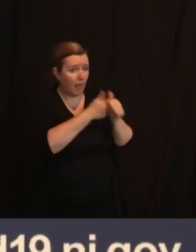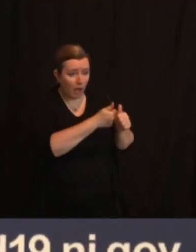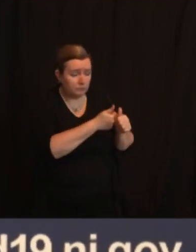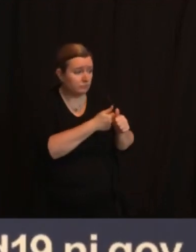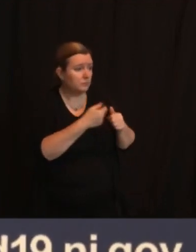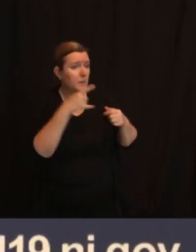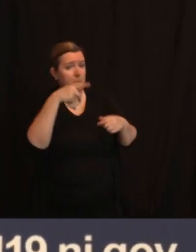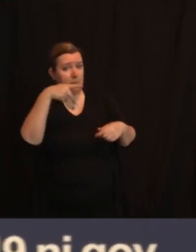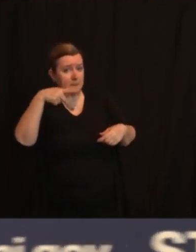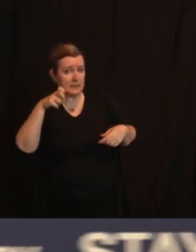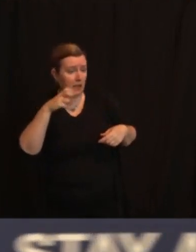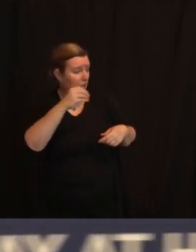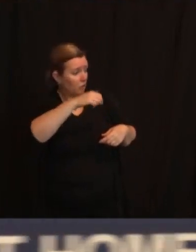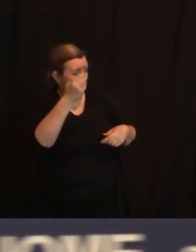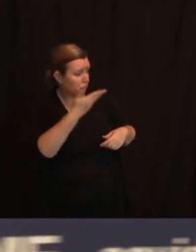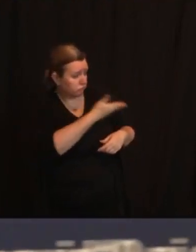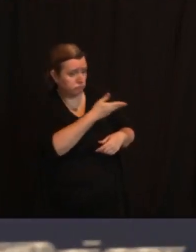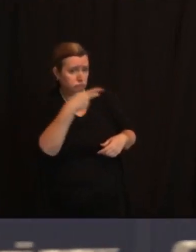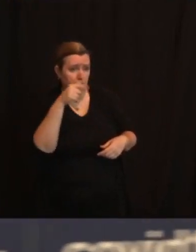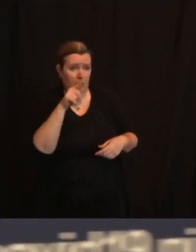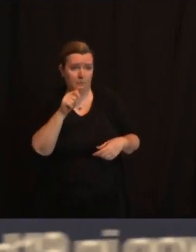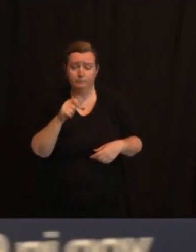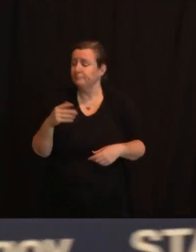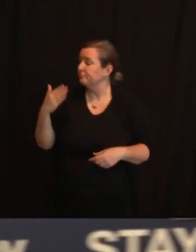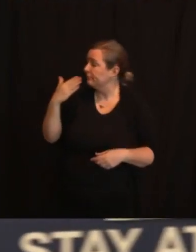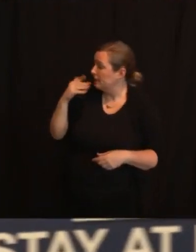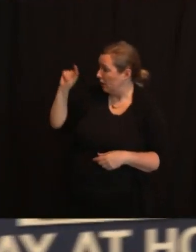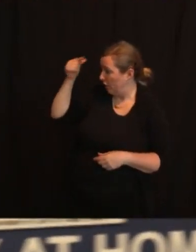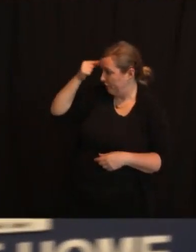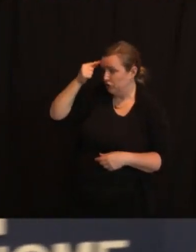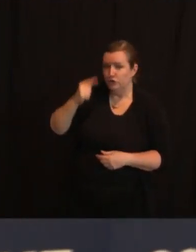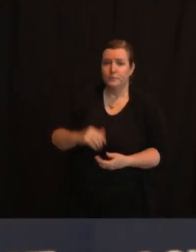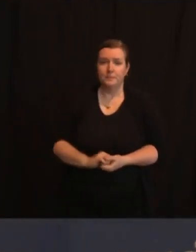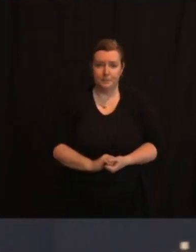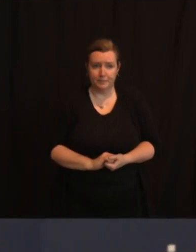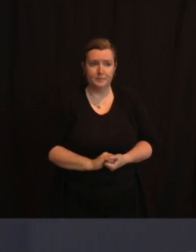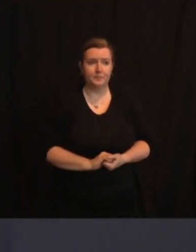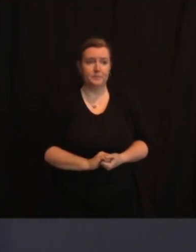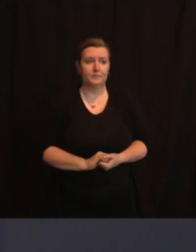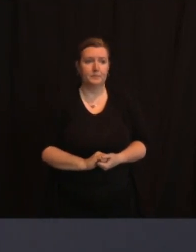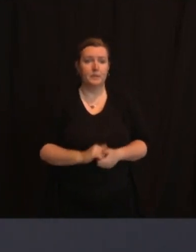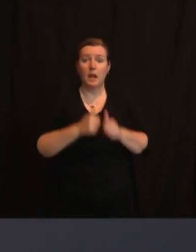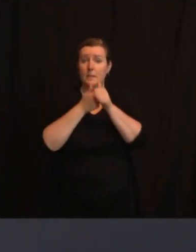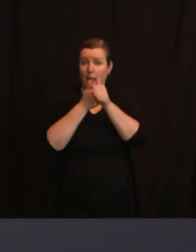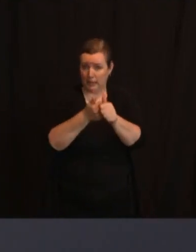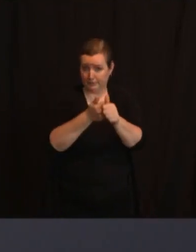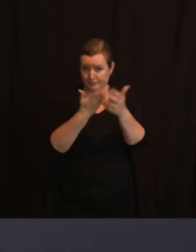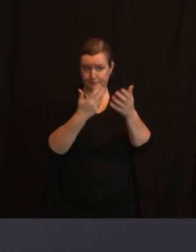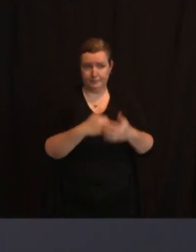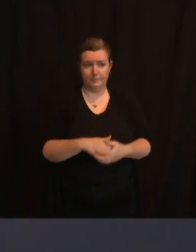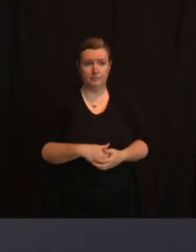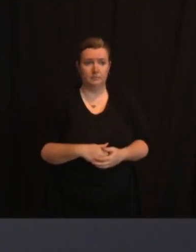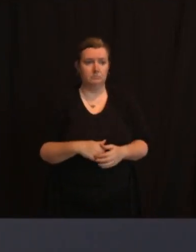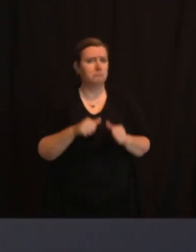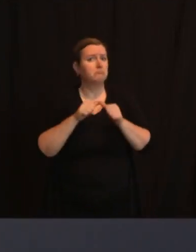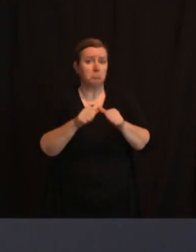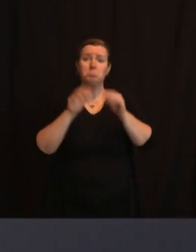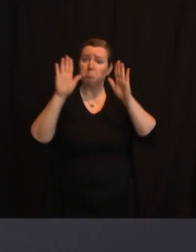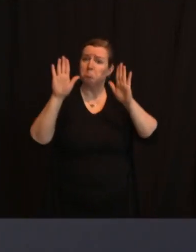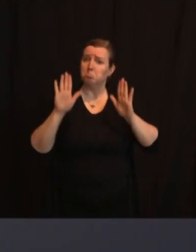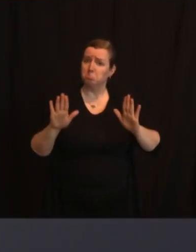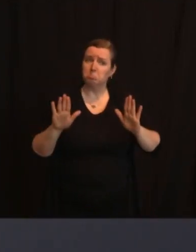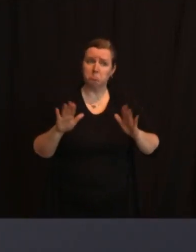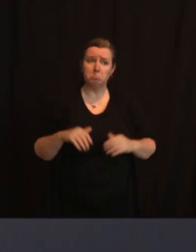or other matters? Thank you. Thank you, Governor. Good afternoon. Compliance continues to be exceptional, I think is the word that I would